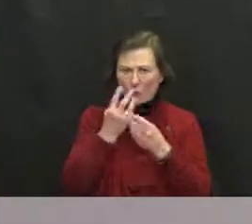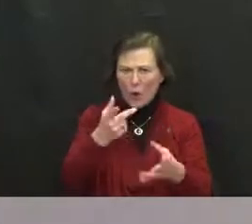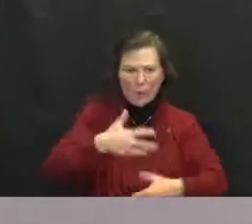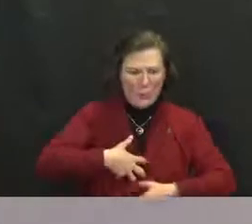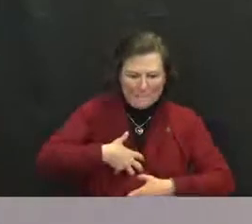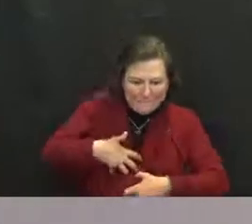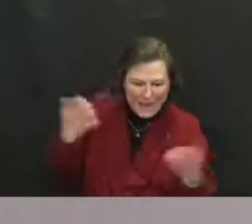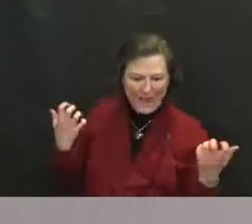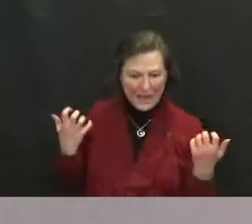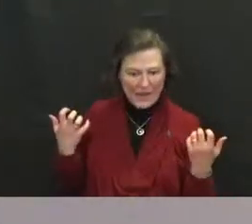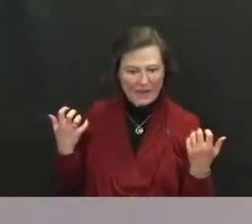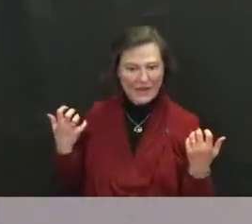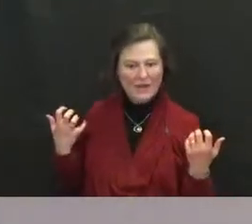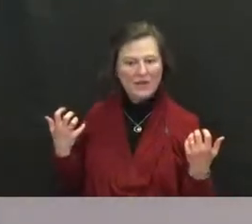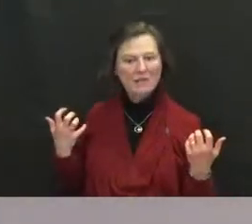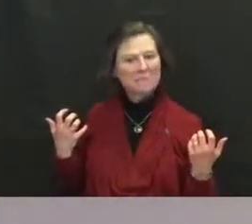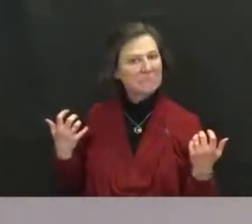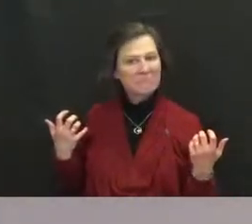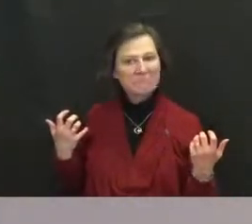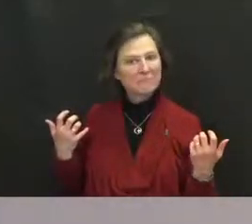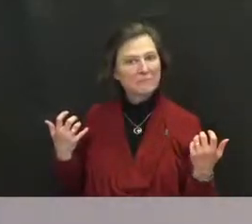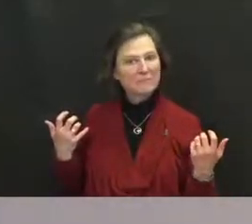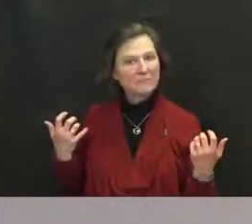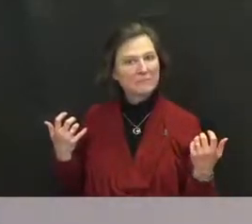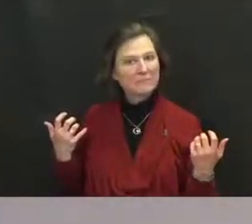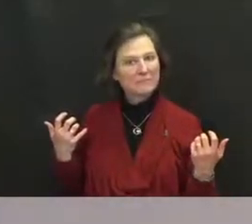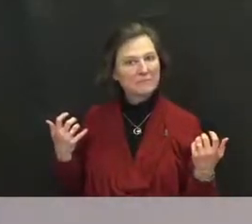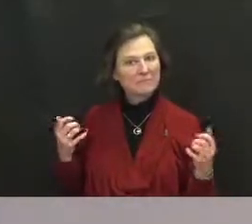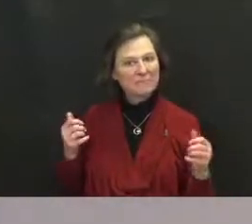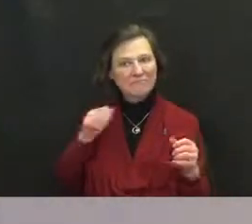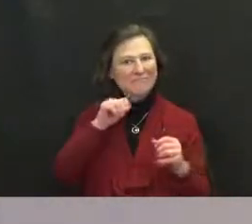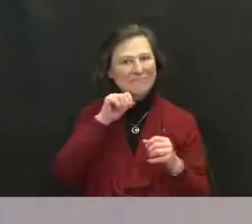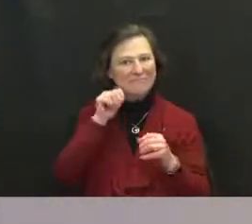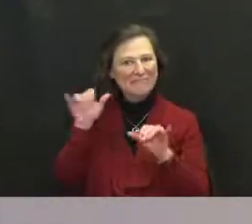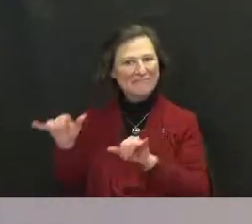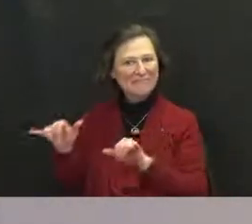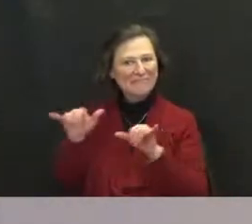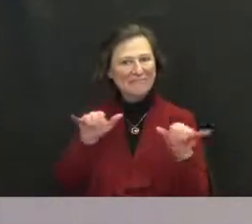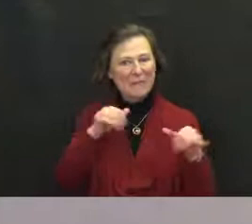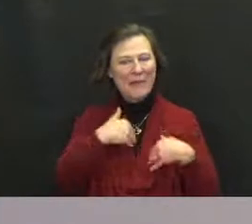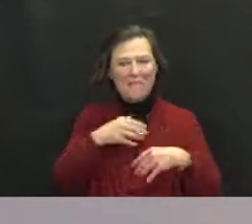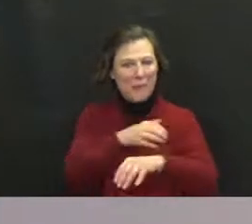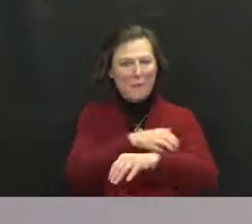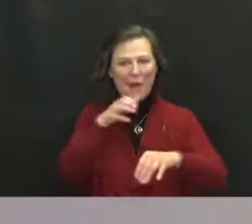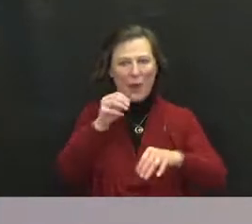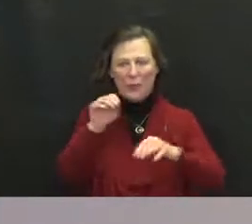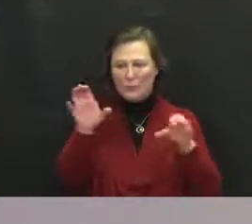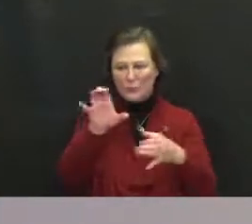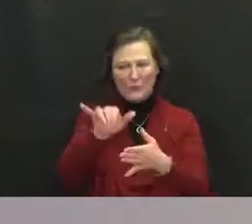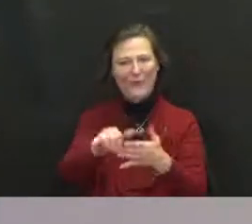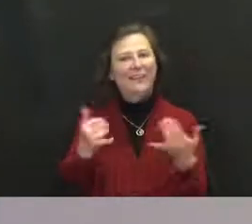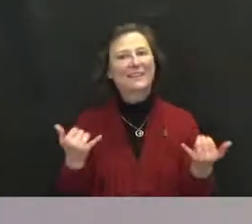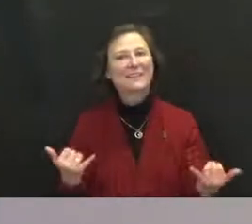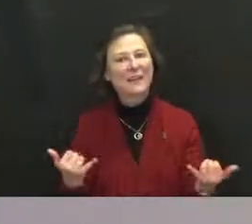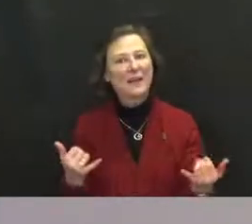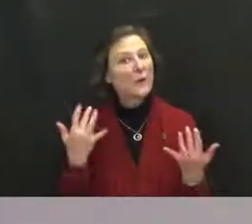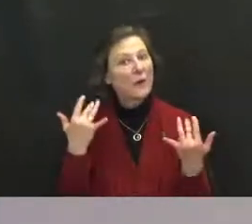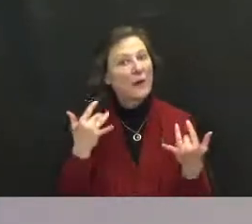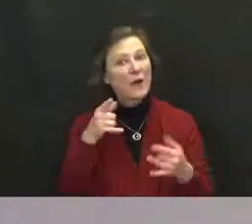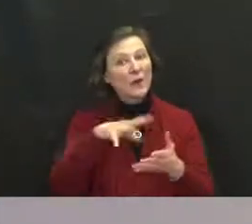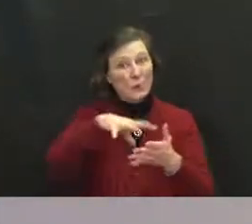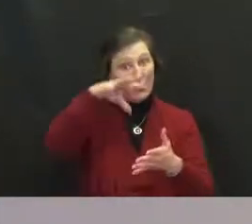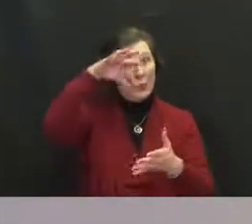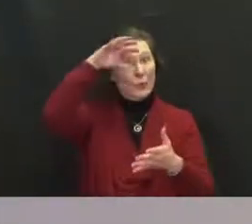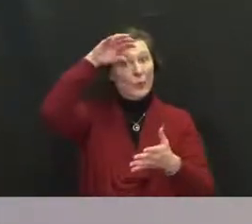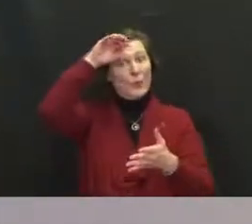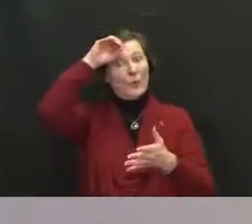mad, no longer holds the power to do that, because you've learned